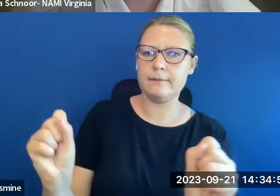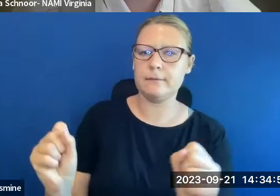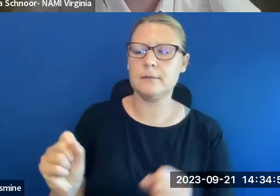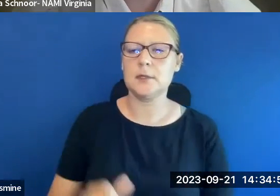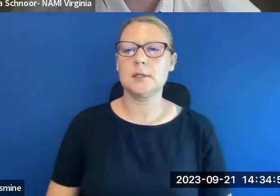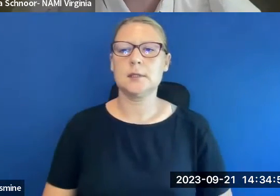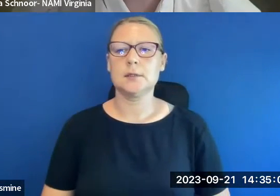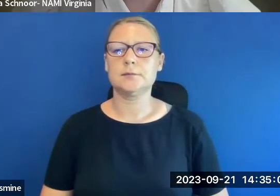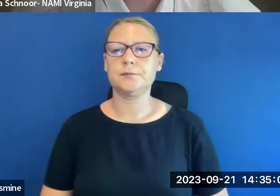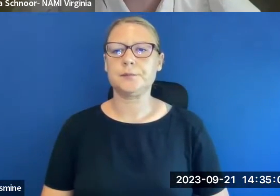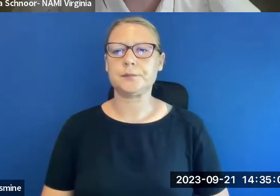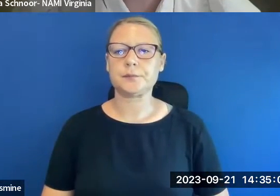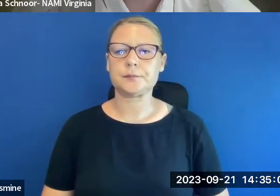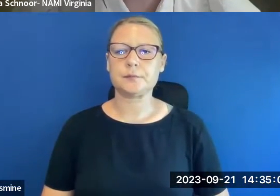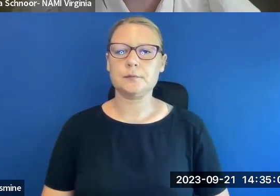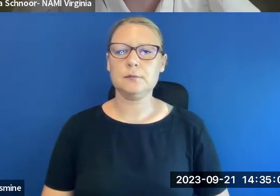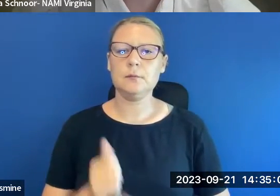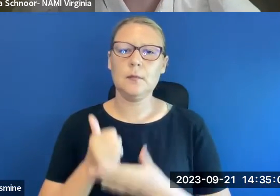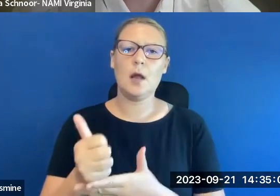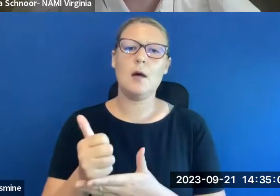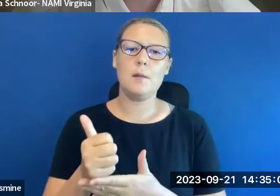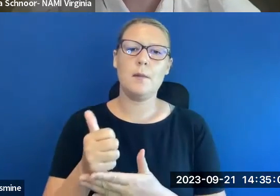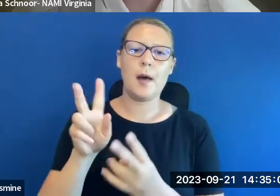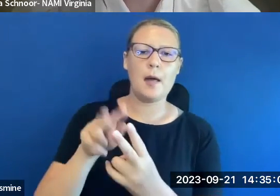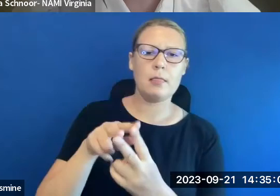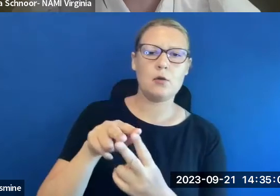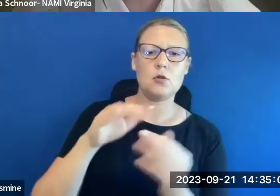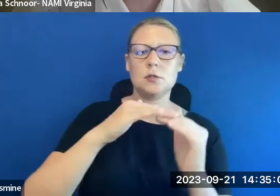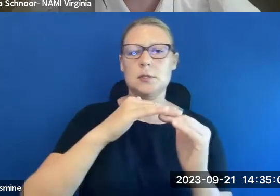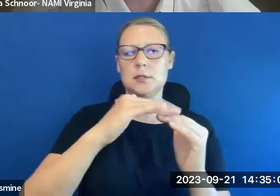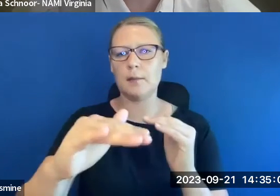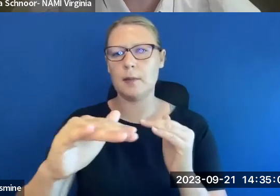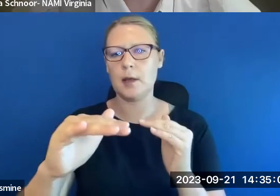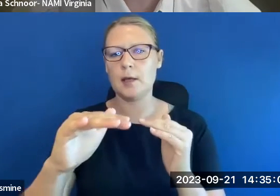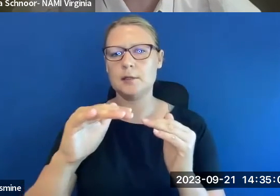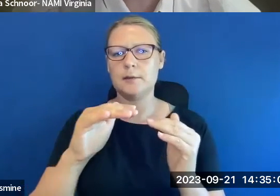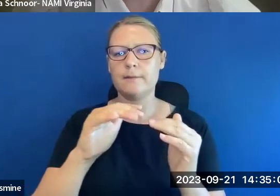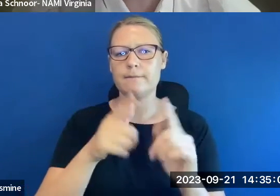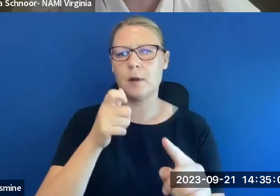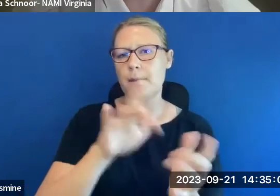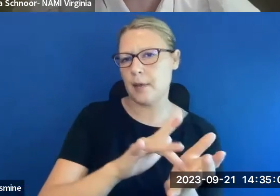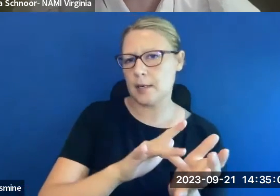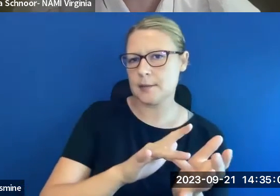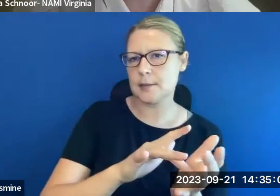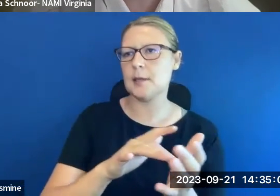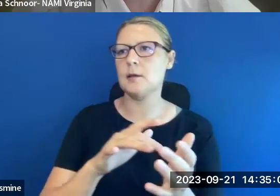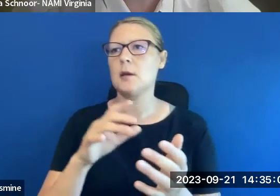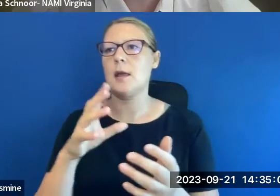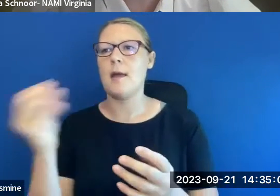to either get stabilized through medication and therapy